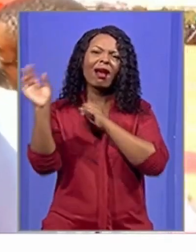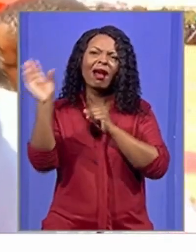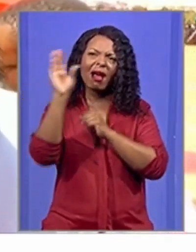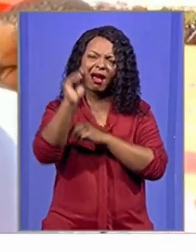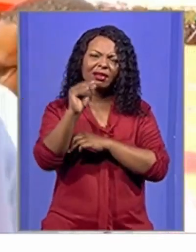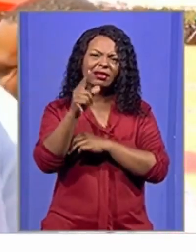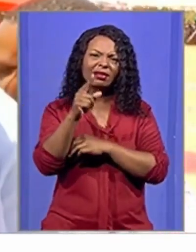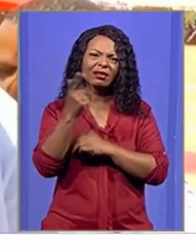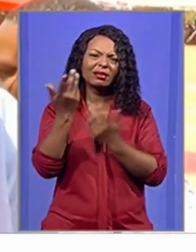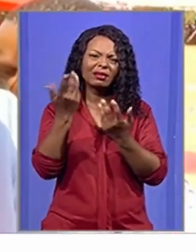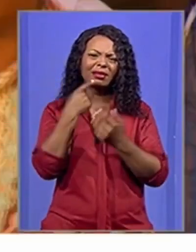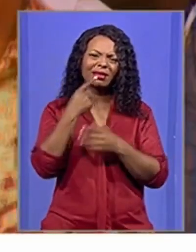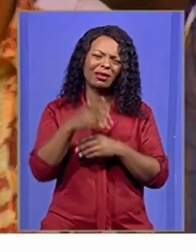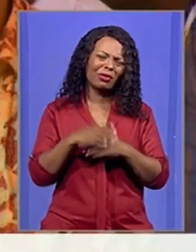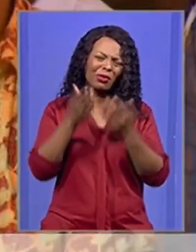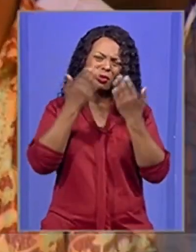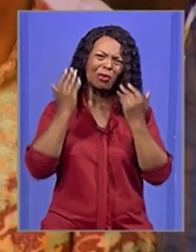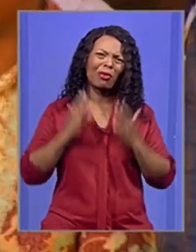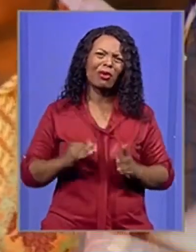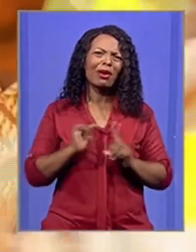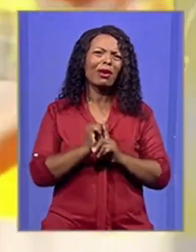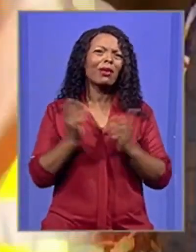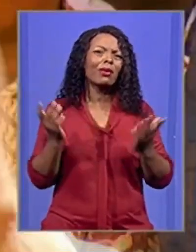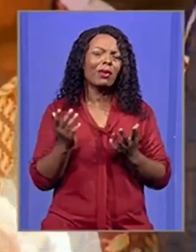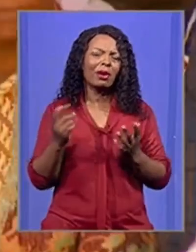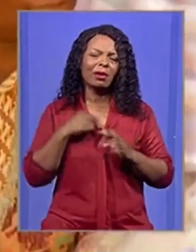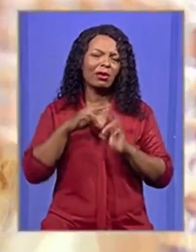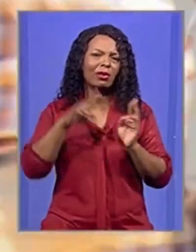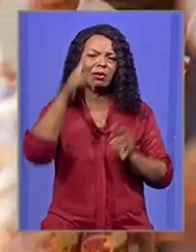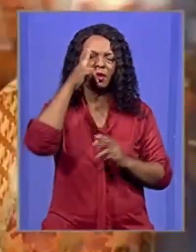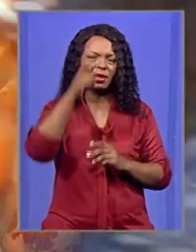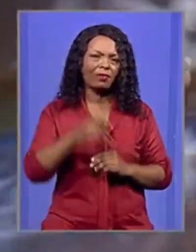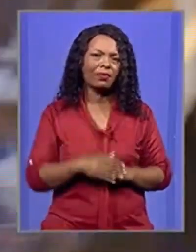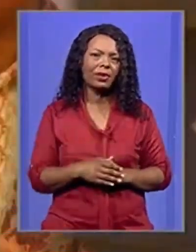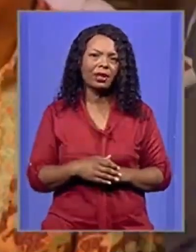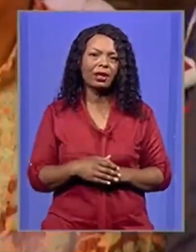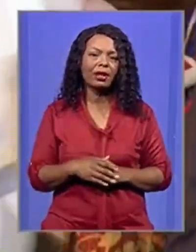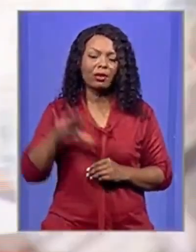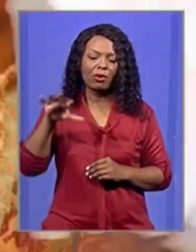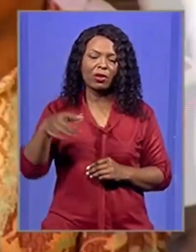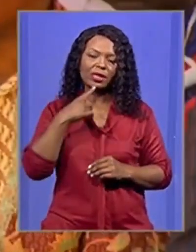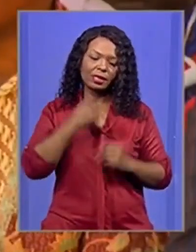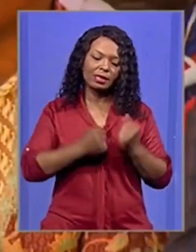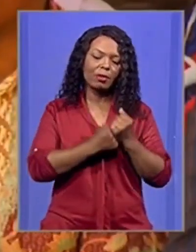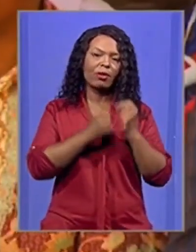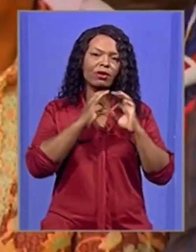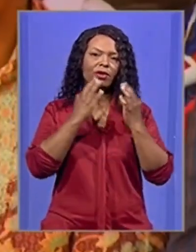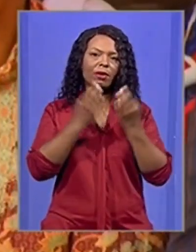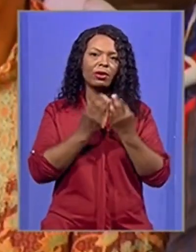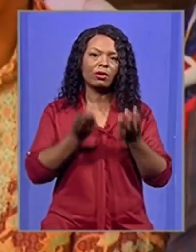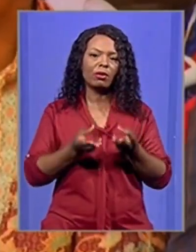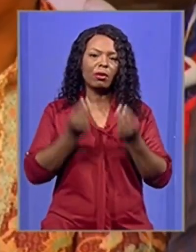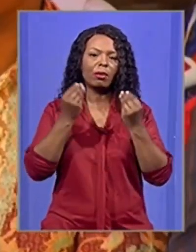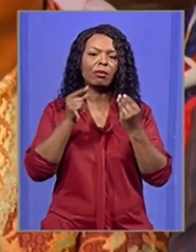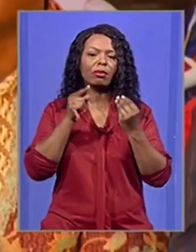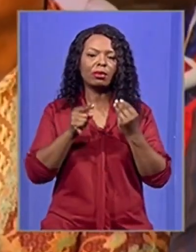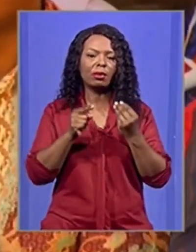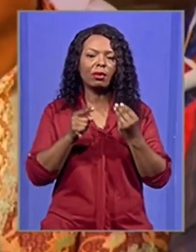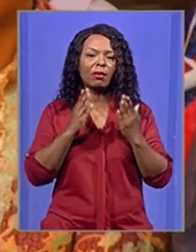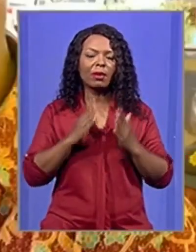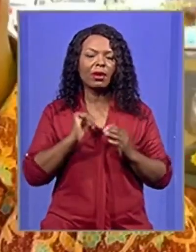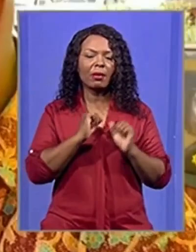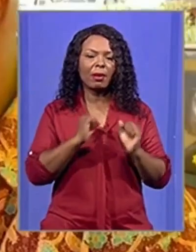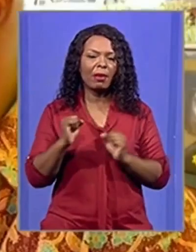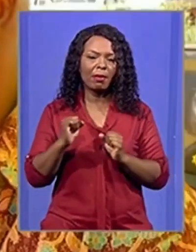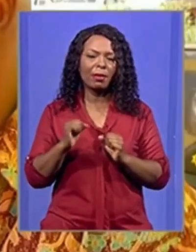ba tseba gore mašale ke ga wa kae. Mmušo wa province o re tlo tšwela pele go thega ba ga Mampuru go hwetša mašaledi. Tla go tšwela pele